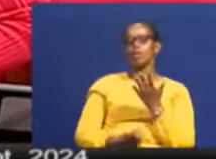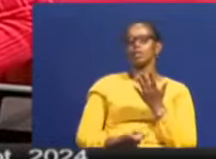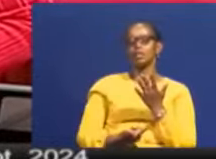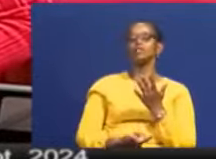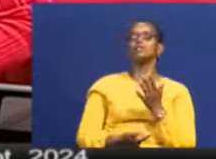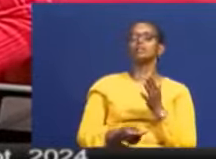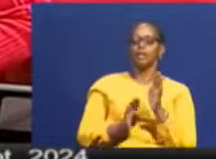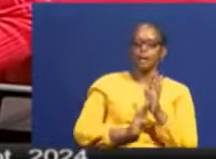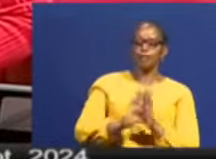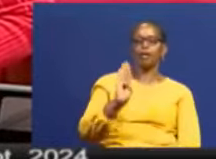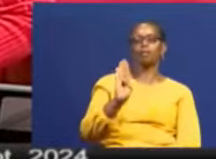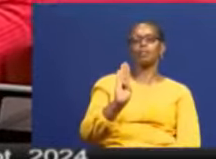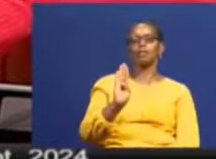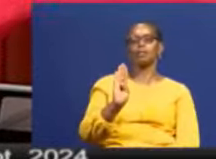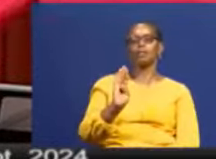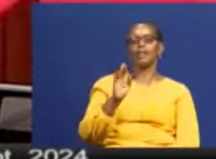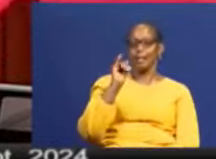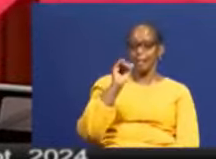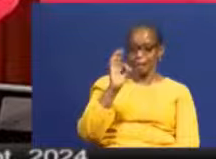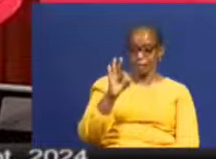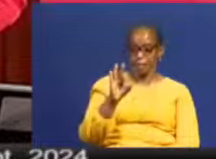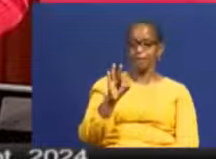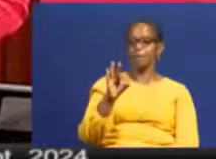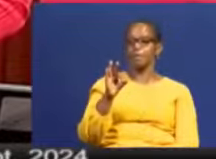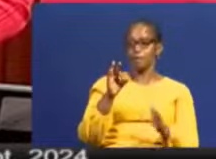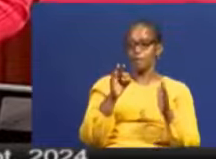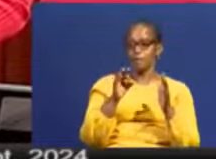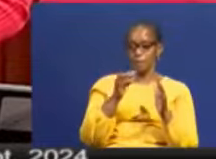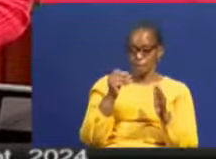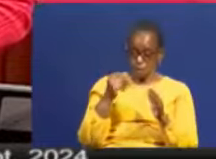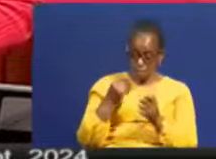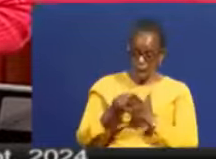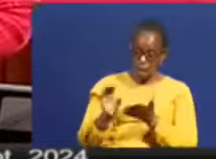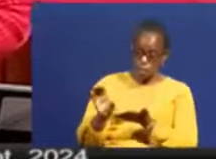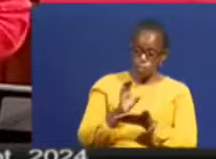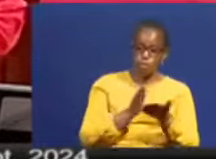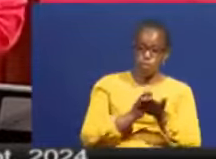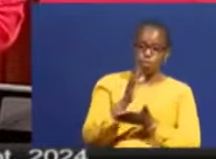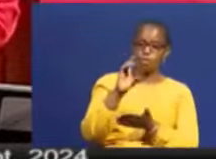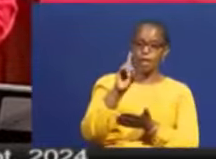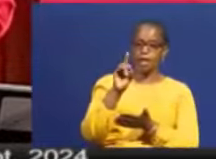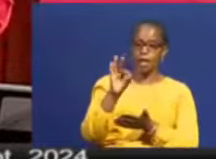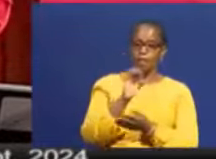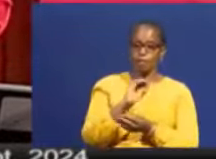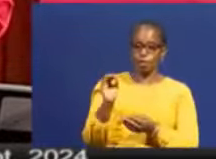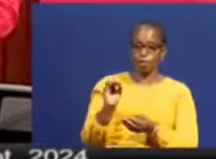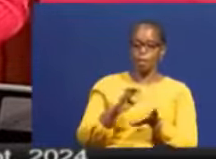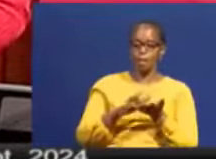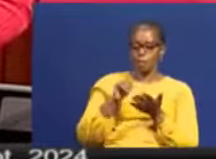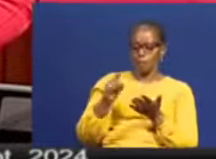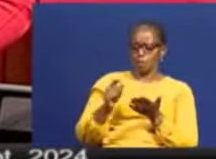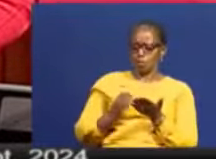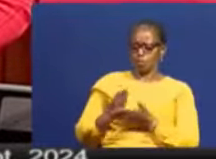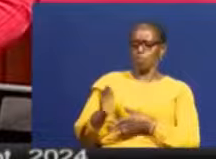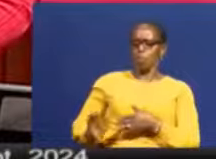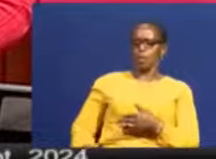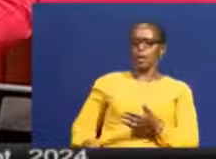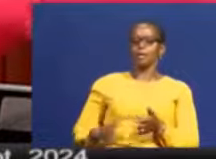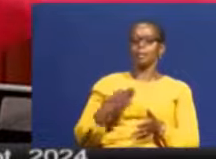which is development. If it does not come through NGCDF, it will come through my pocket. That is the